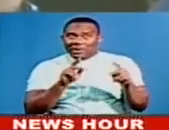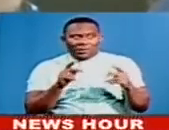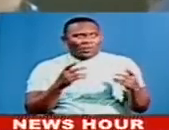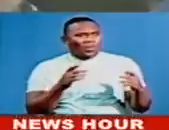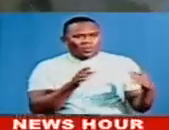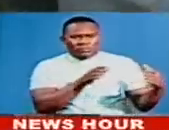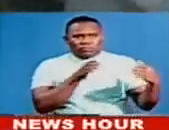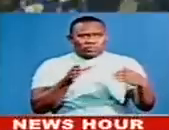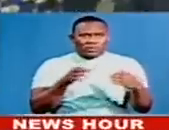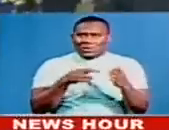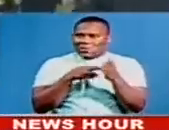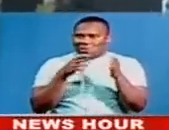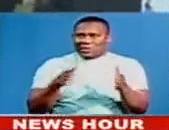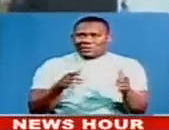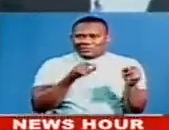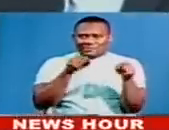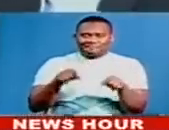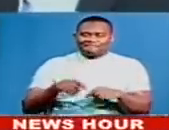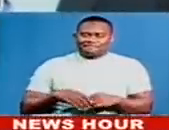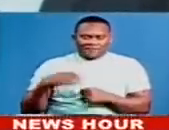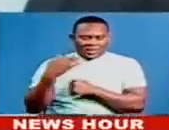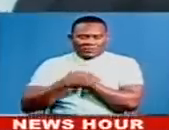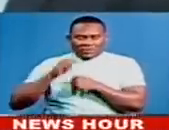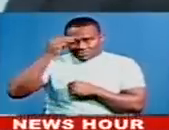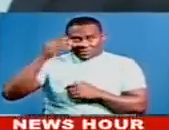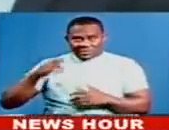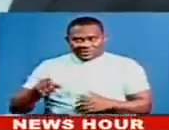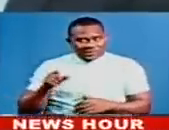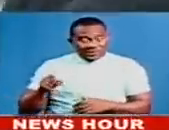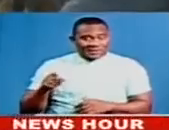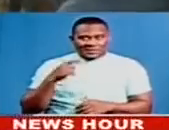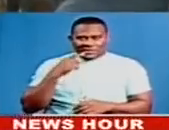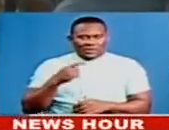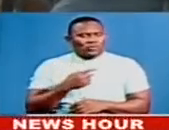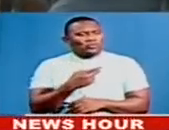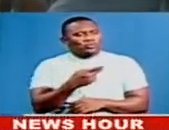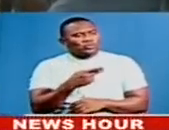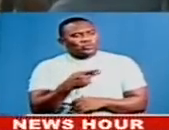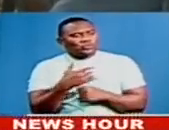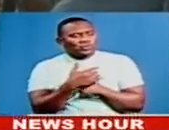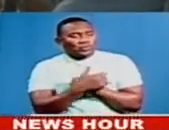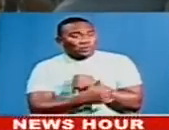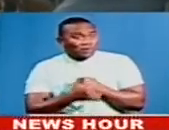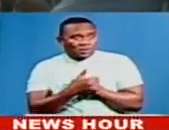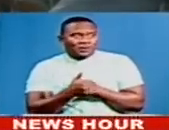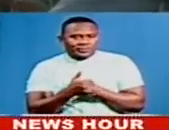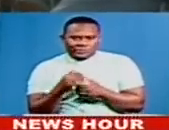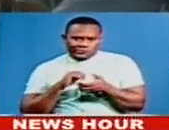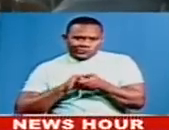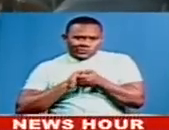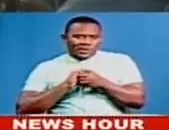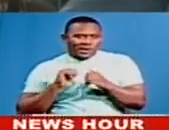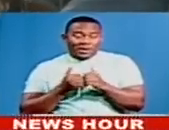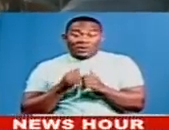businesses represented. Madame Shelley Ayokobotri said cooperation between the two countries is currently limited to agriculture and building